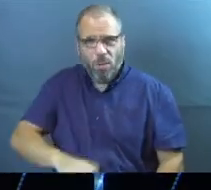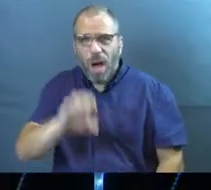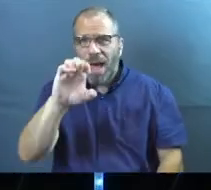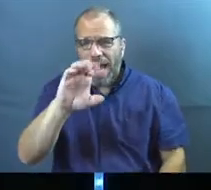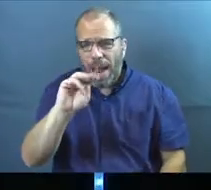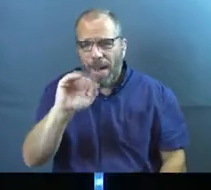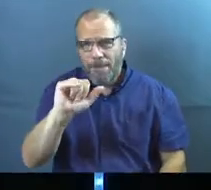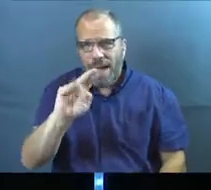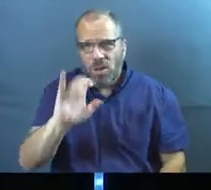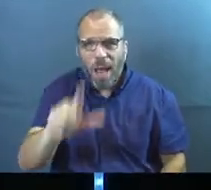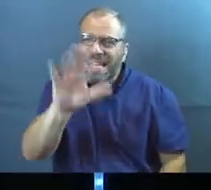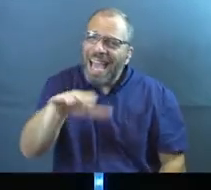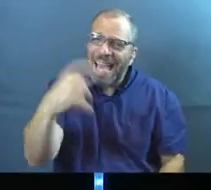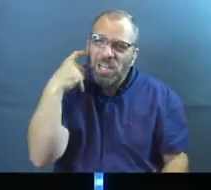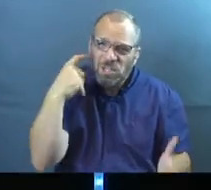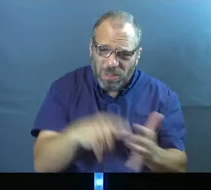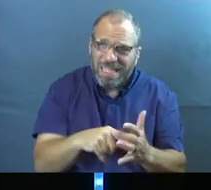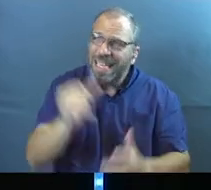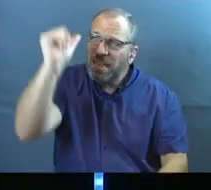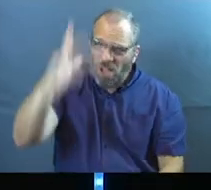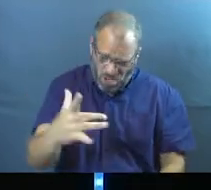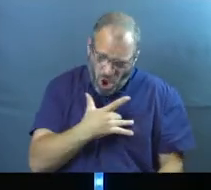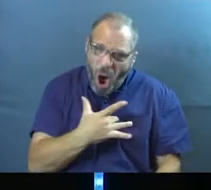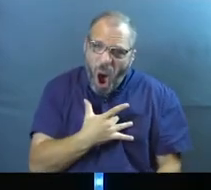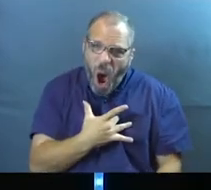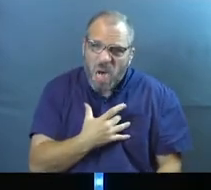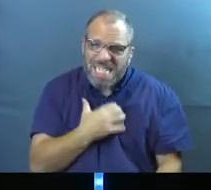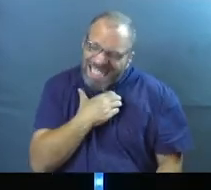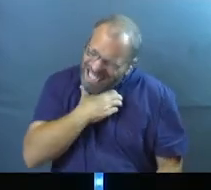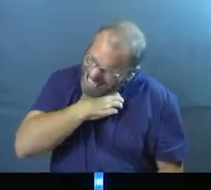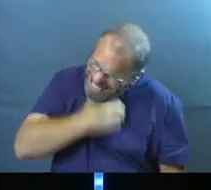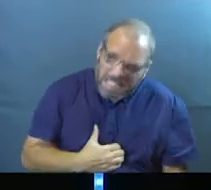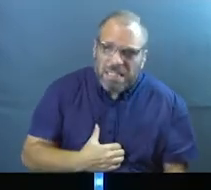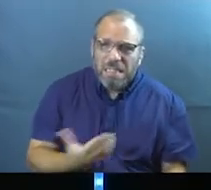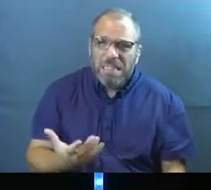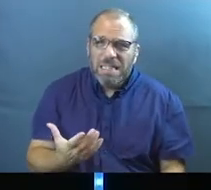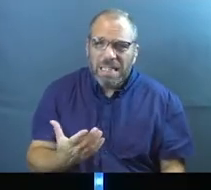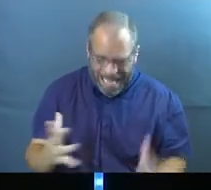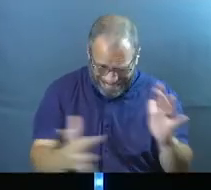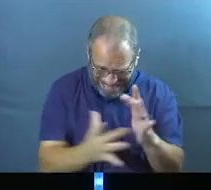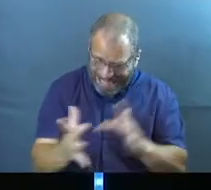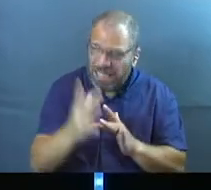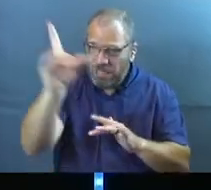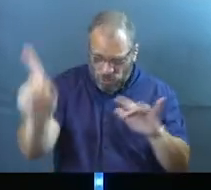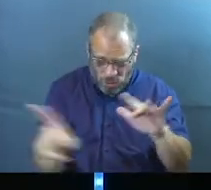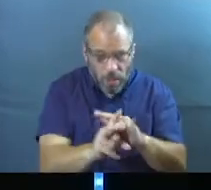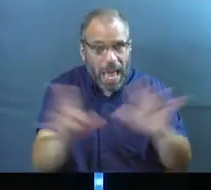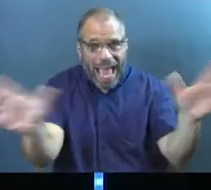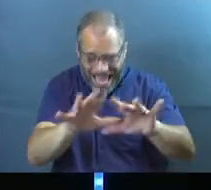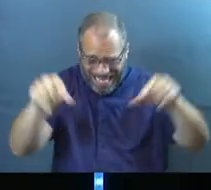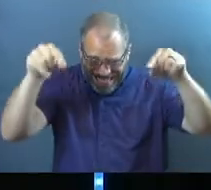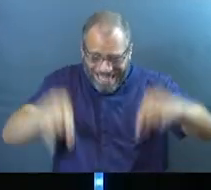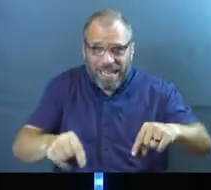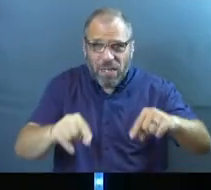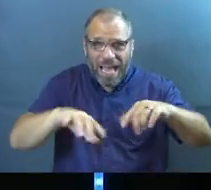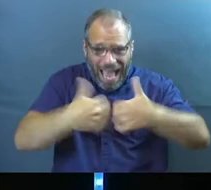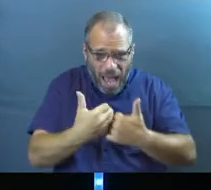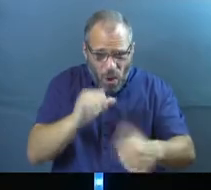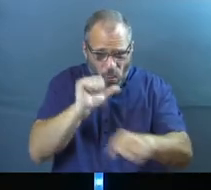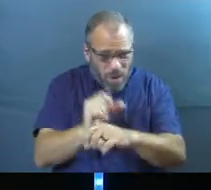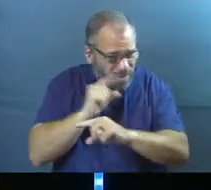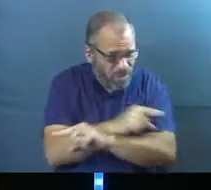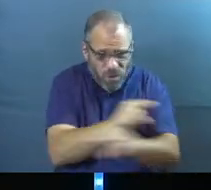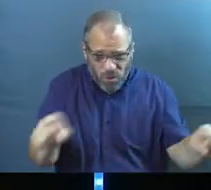wanted to be with us. Do you see the burning heart of God? And then Jesus is coming and saying, and here's how it works for